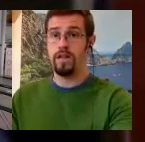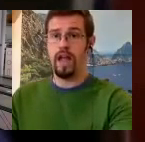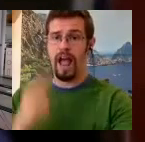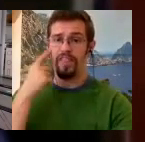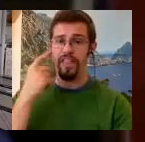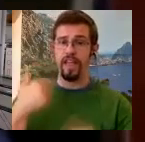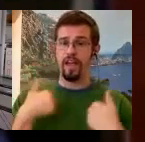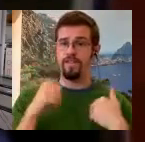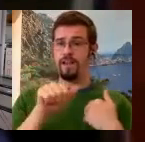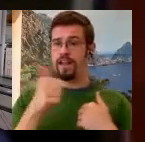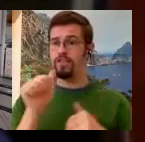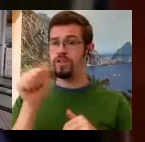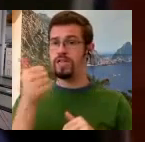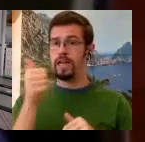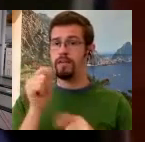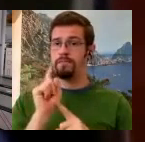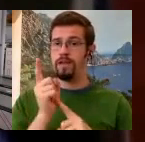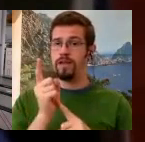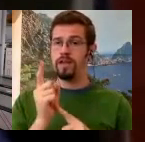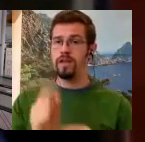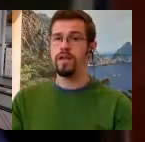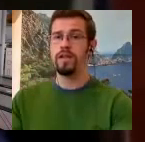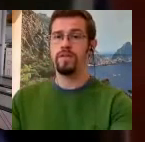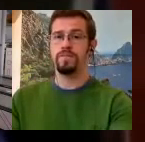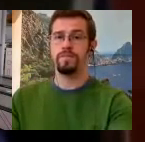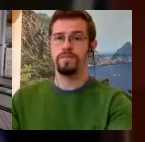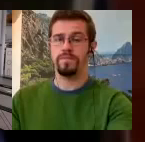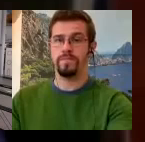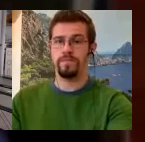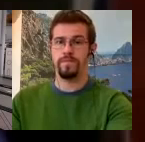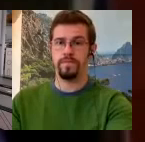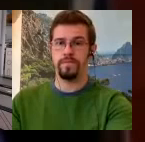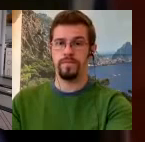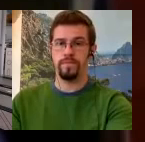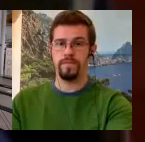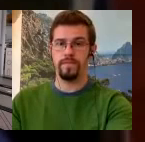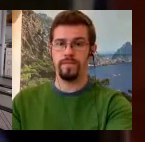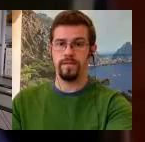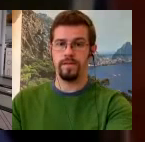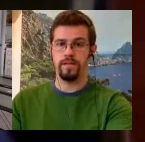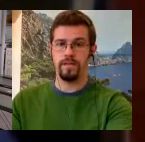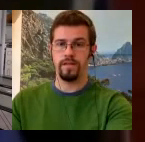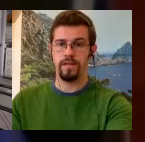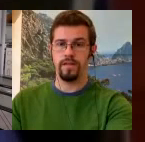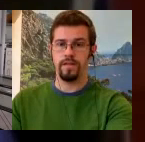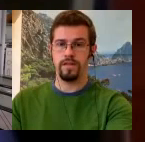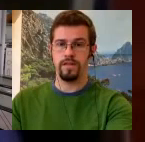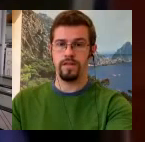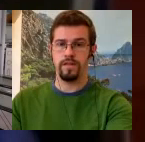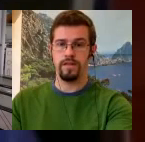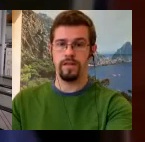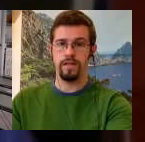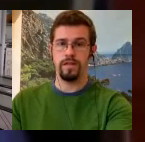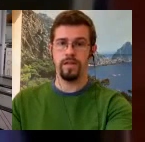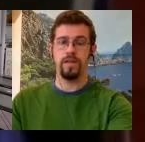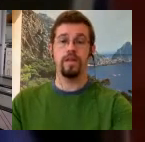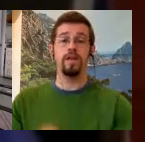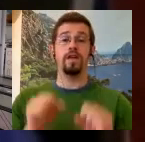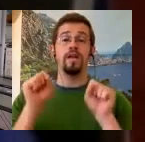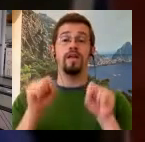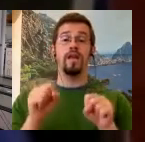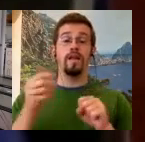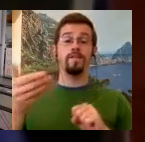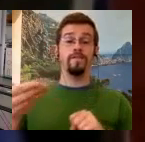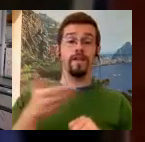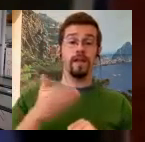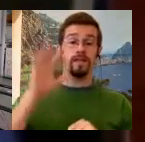that? Yeah, let me talk about some things. If you could invite Stefan, he's asking if we could send him an invite link. Oh,